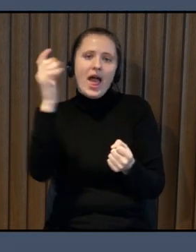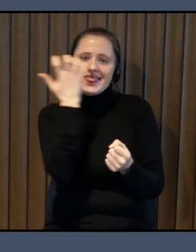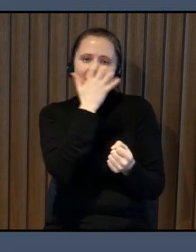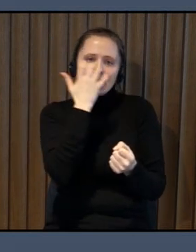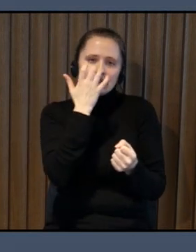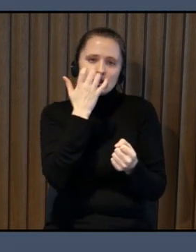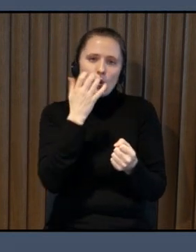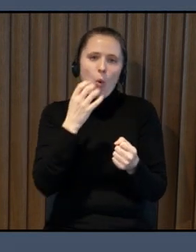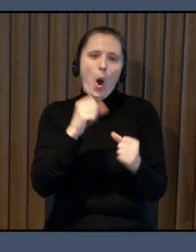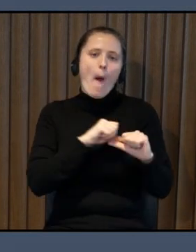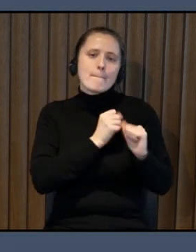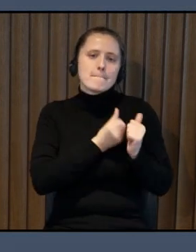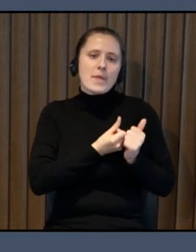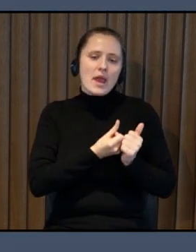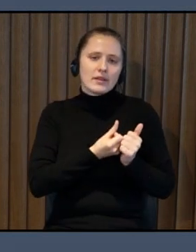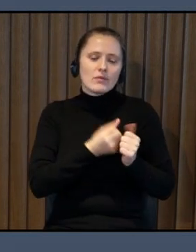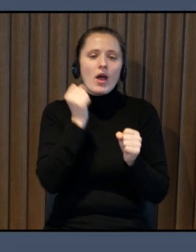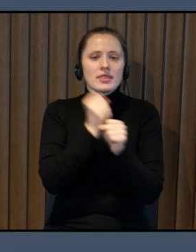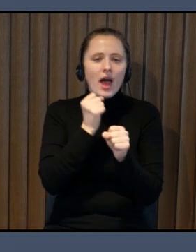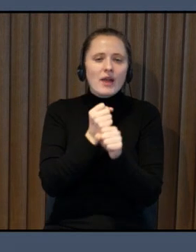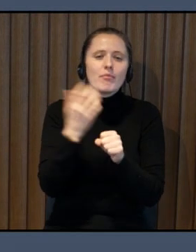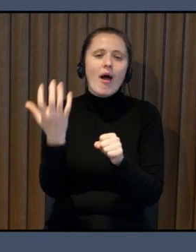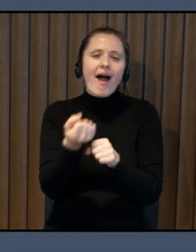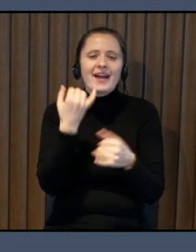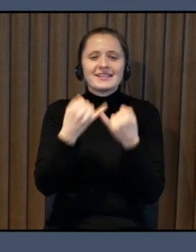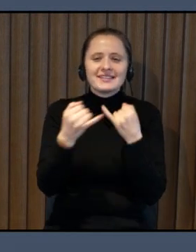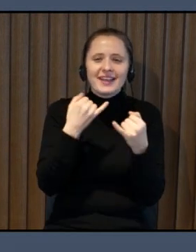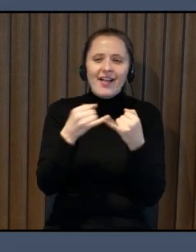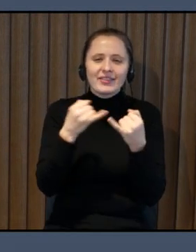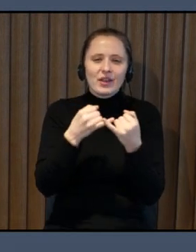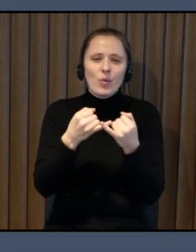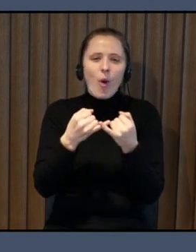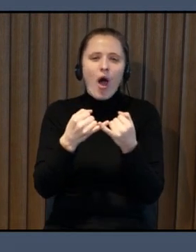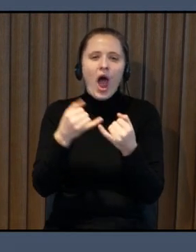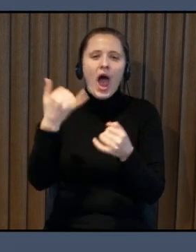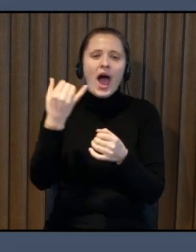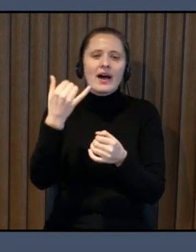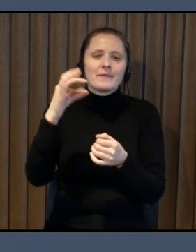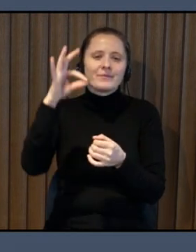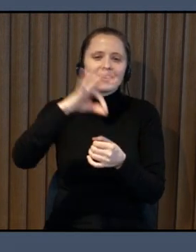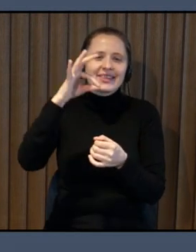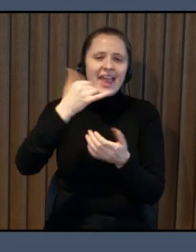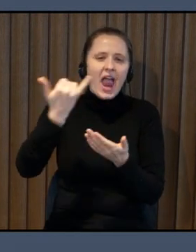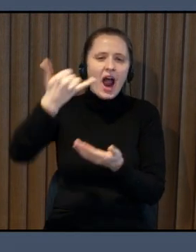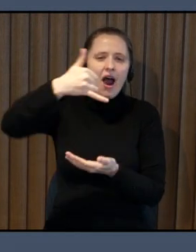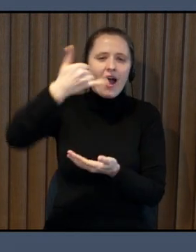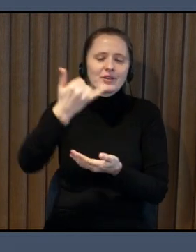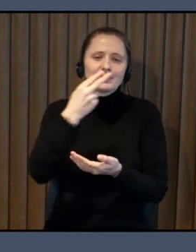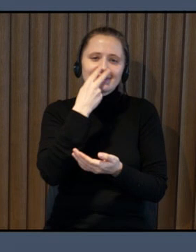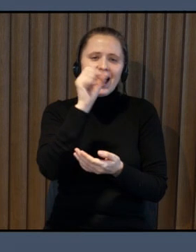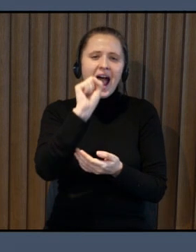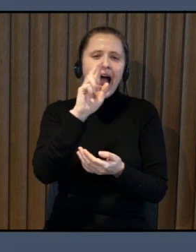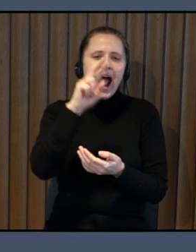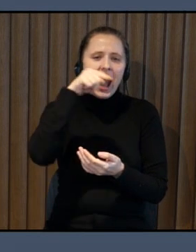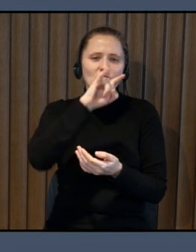Liepāja, in the Society for Blind People. And in this work with a yellow teapot, we can see